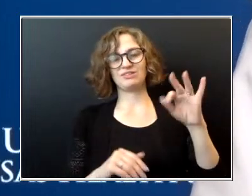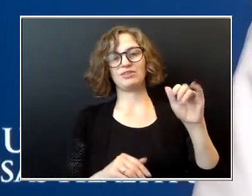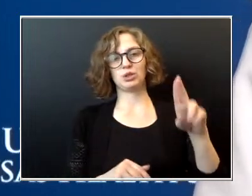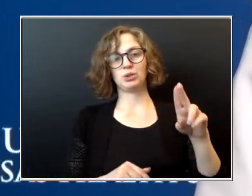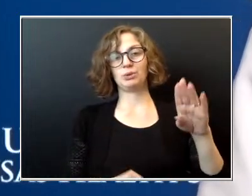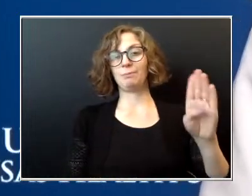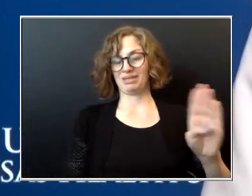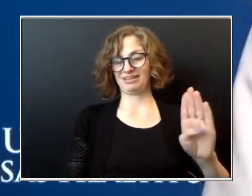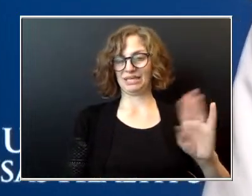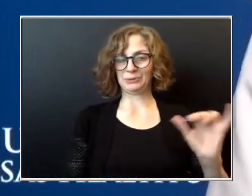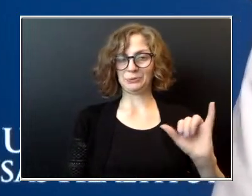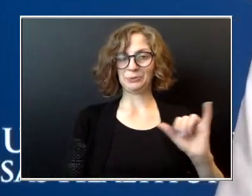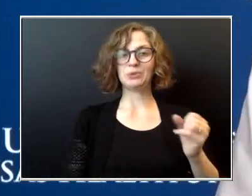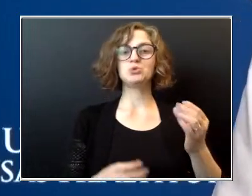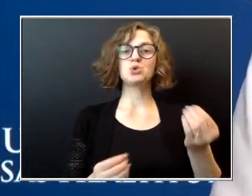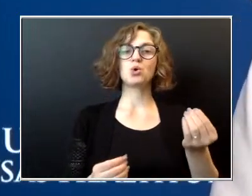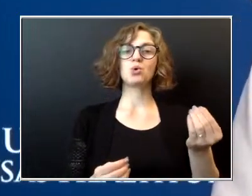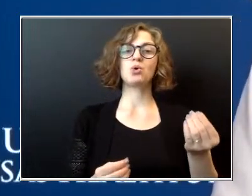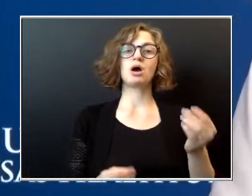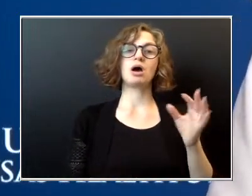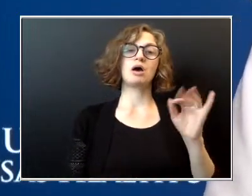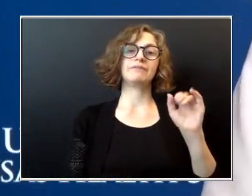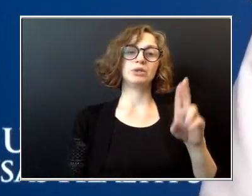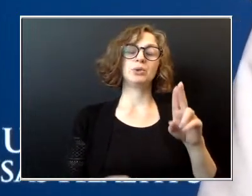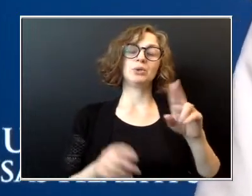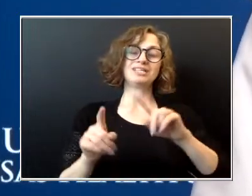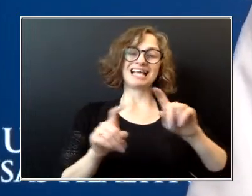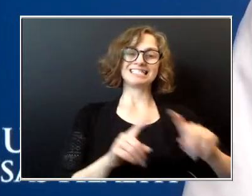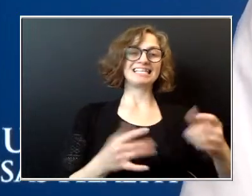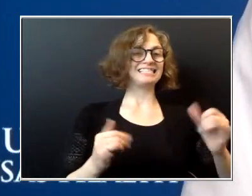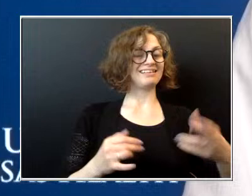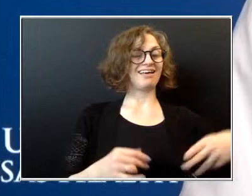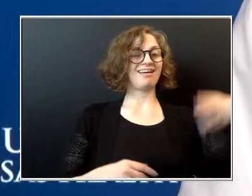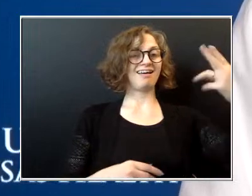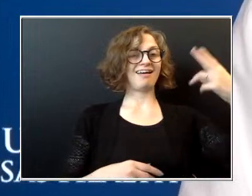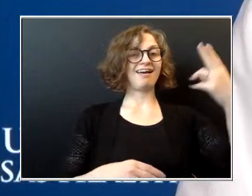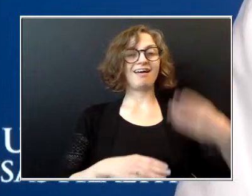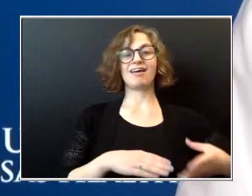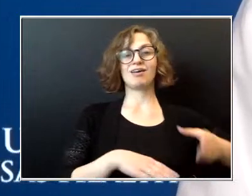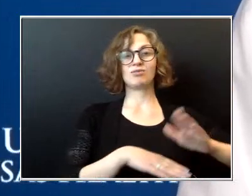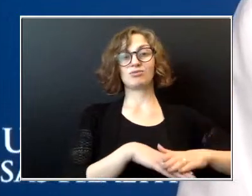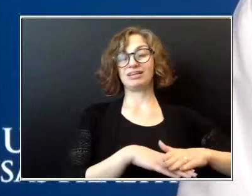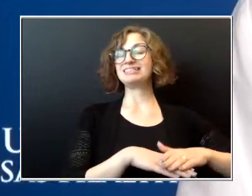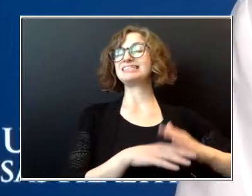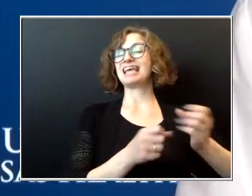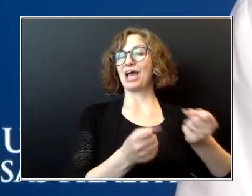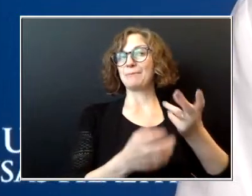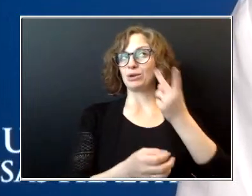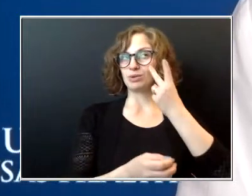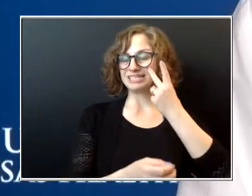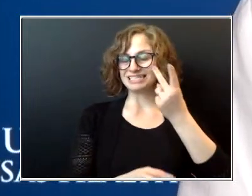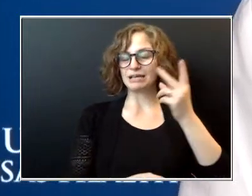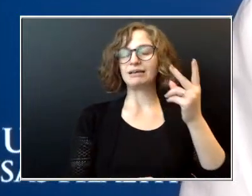influenza testing does remain high, increasing percentage positive, and that is concerning because we know that the numbers